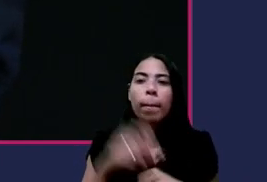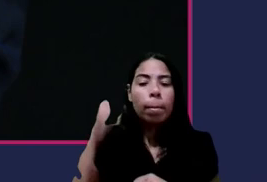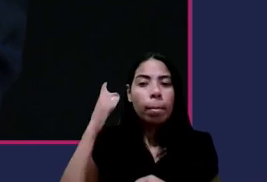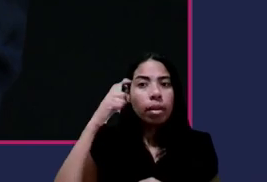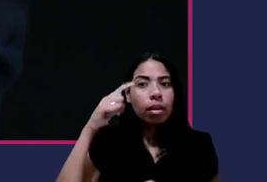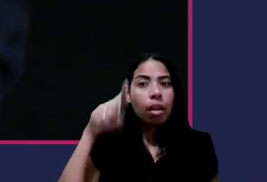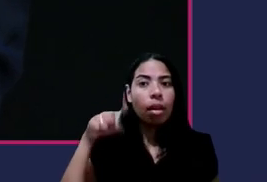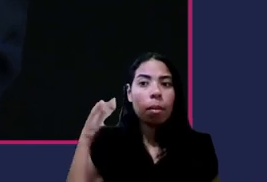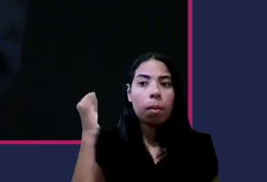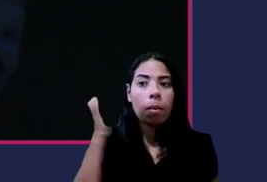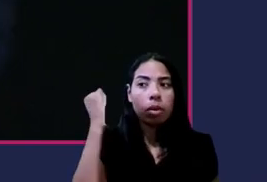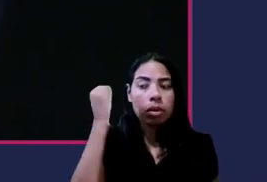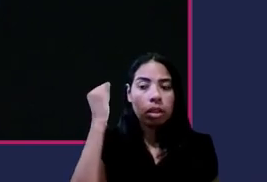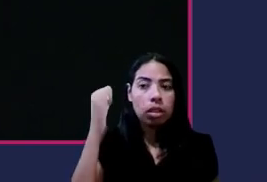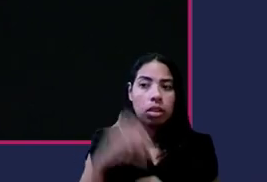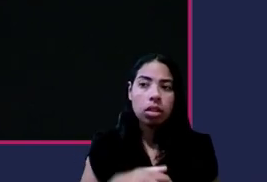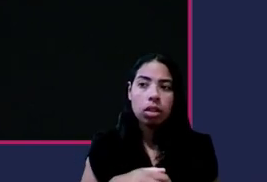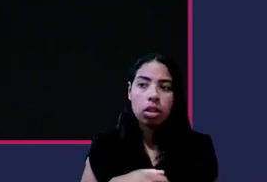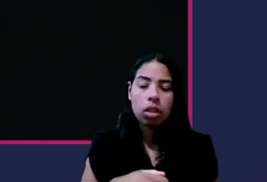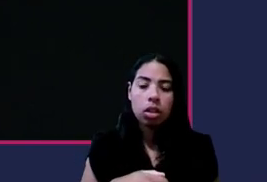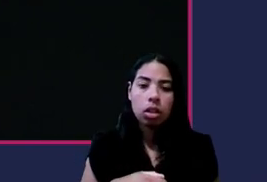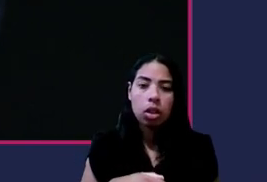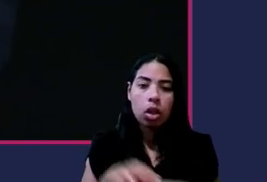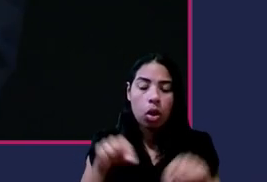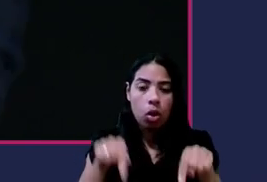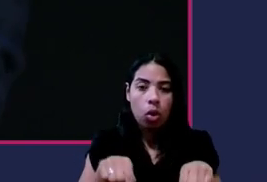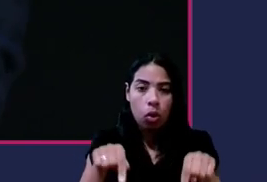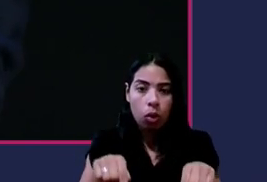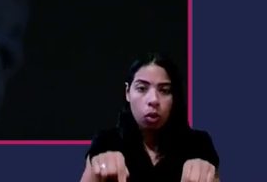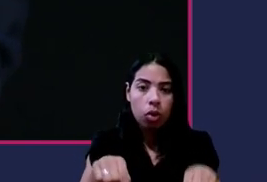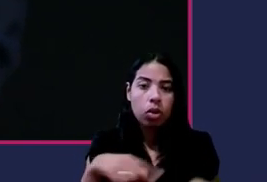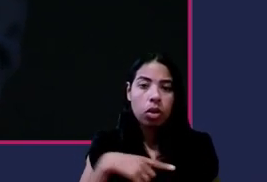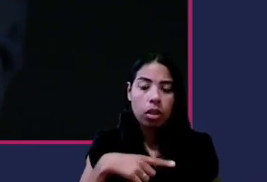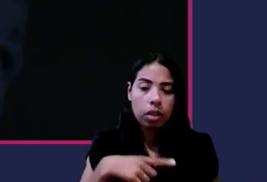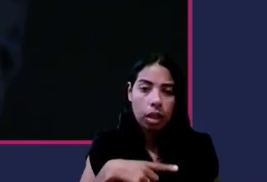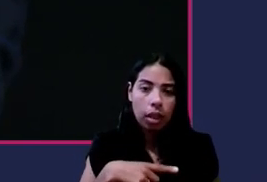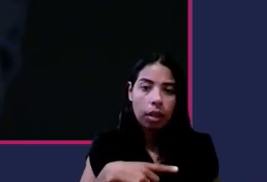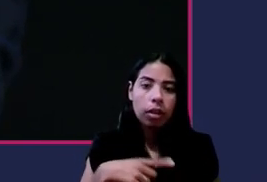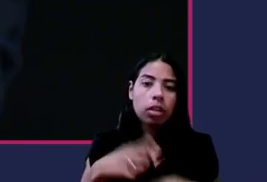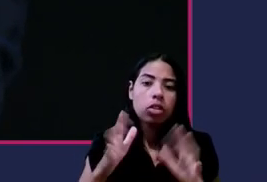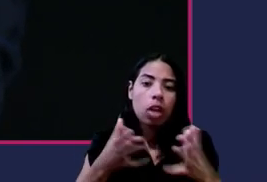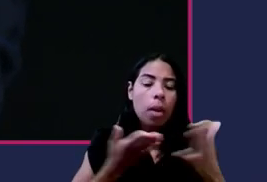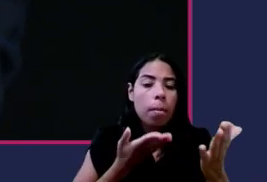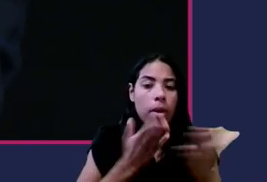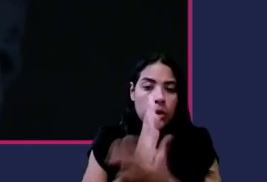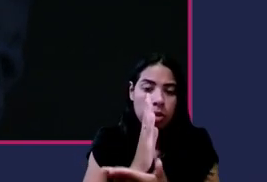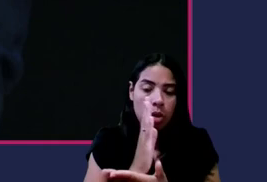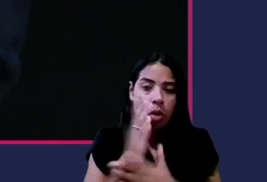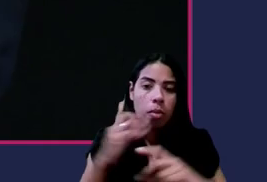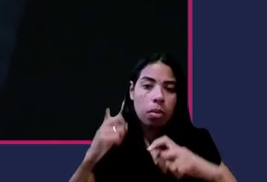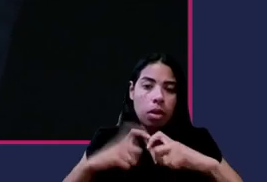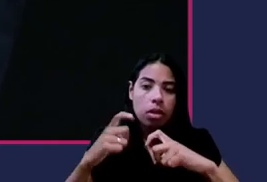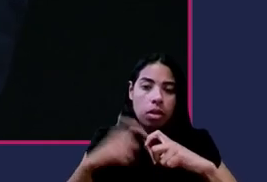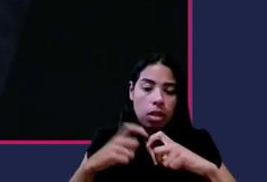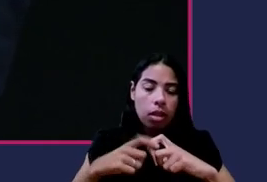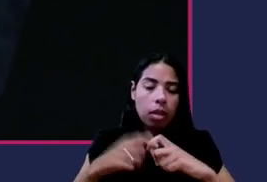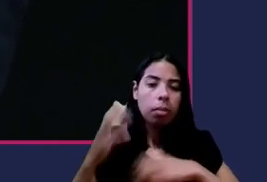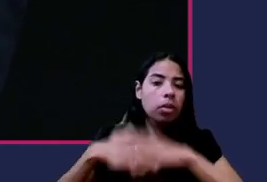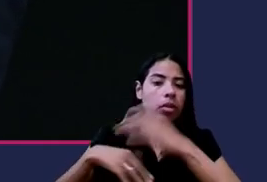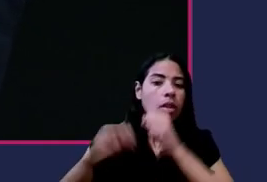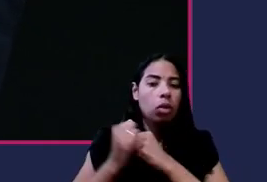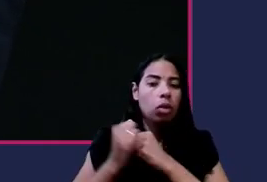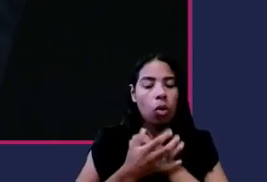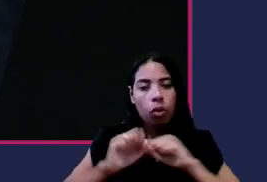control system where we could access all of our patients. Now we were able to approve